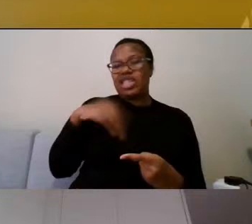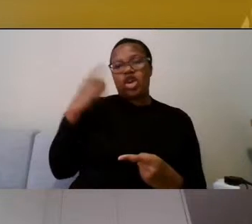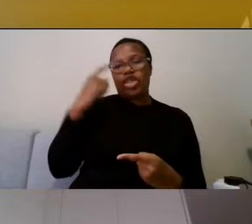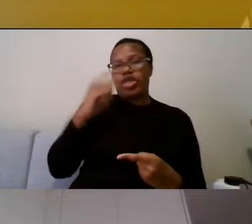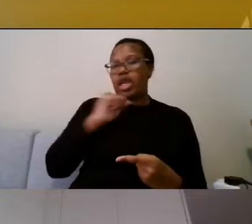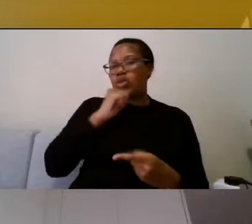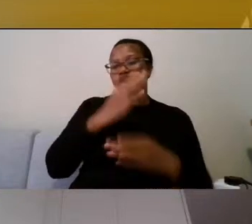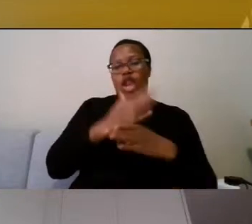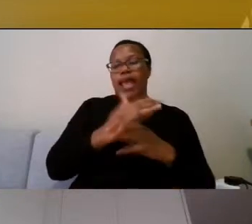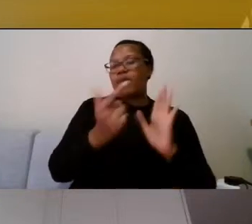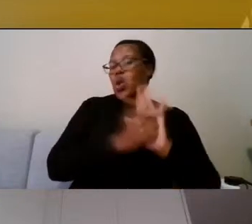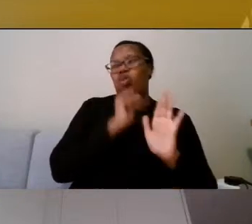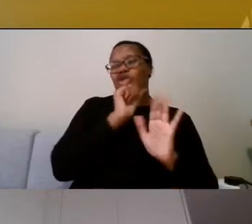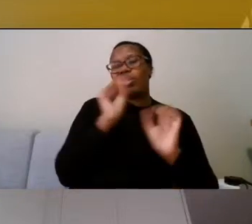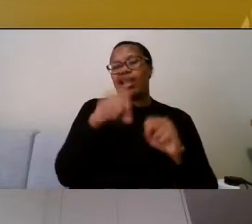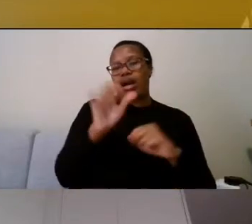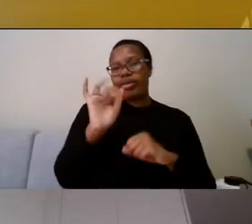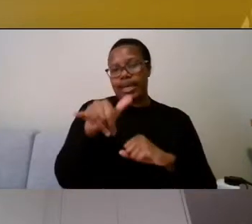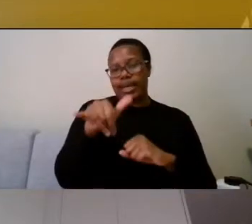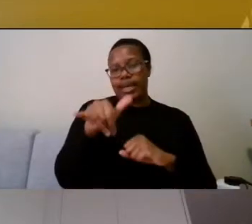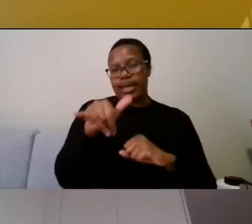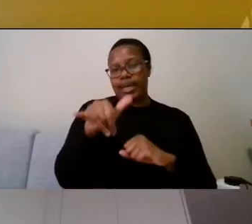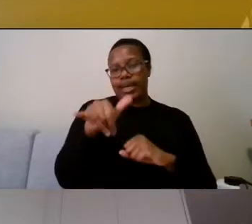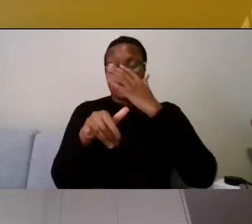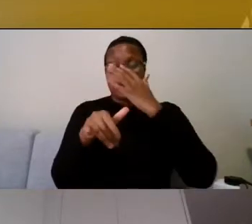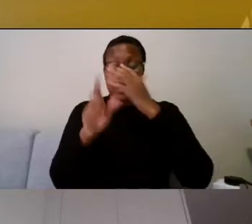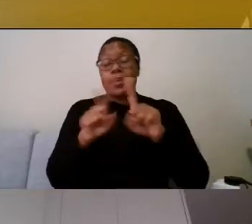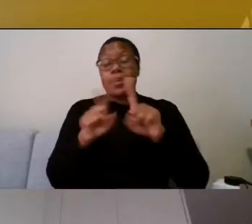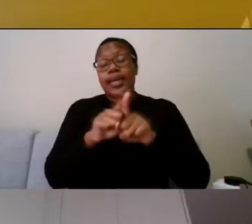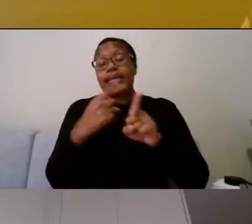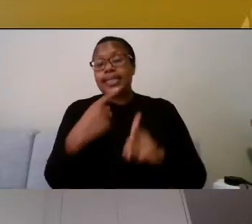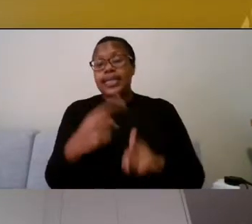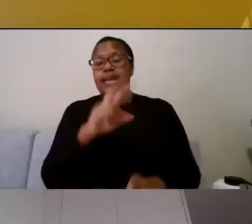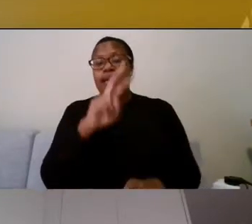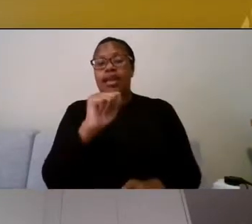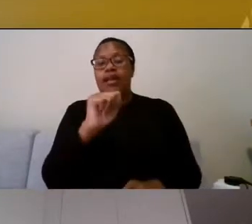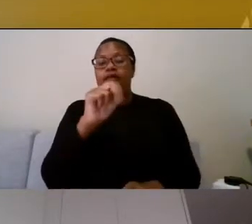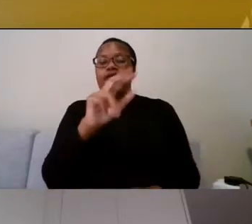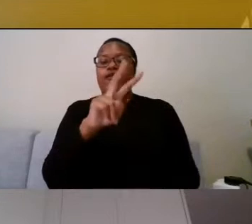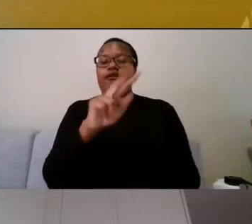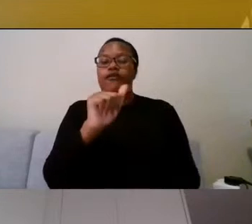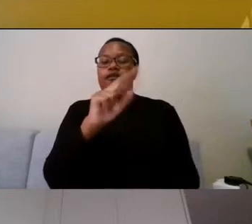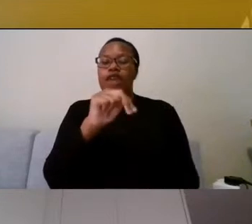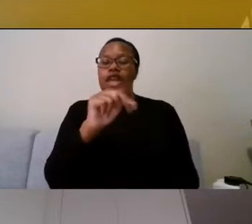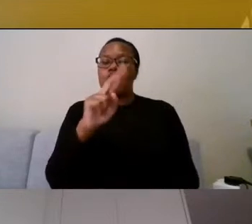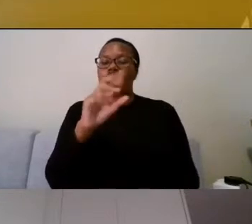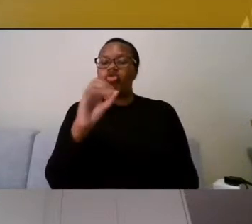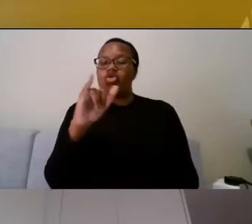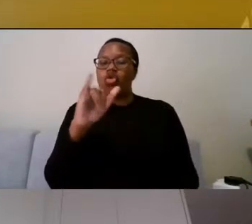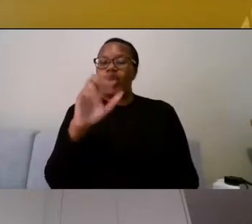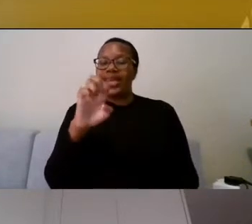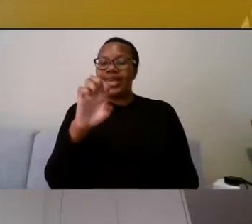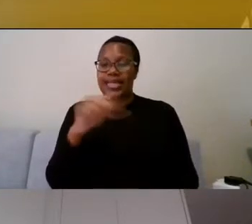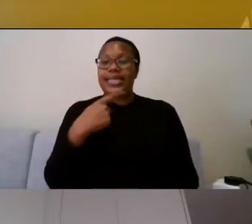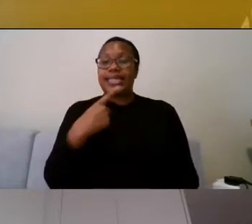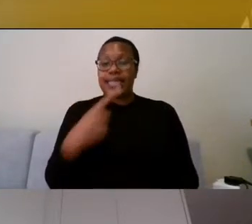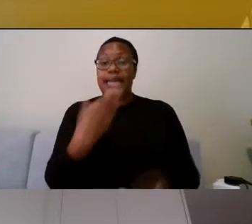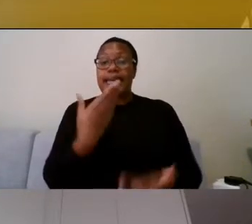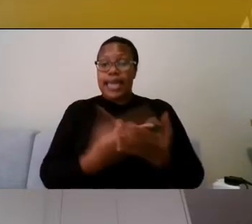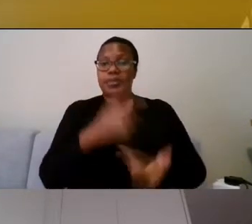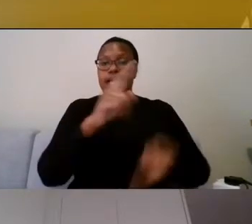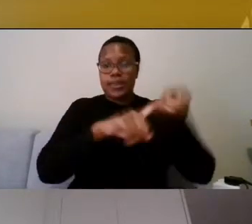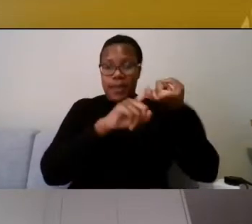law. But as I said, the Van Rooyen judgment said it can be suspended. It's only suspended, the salary is only suspended in